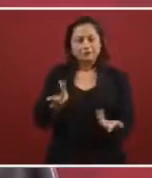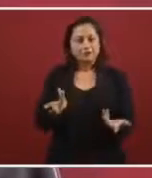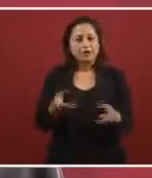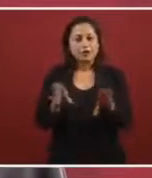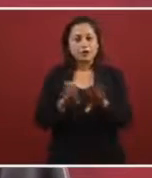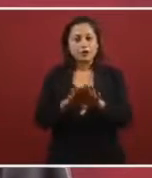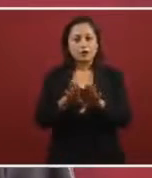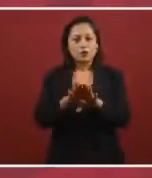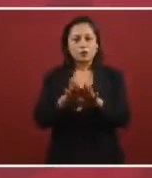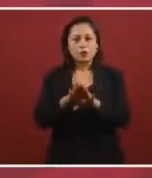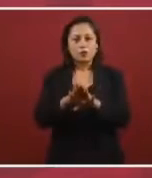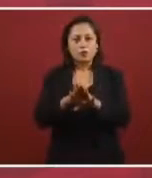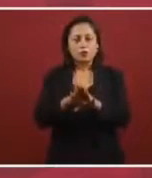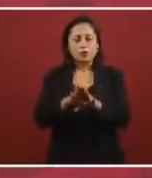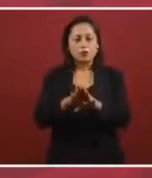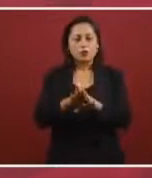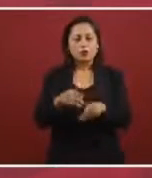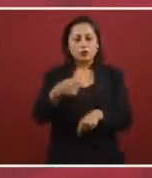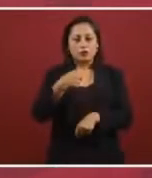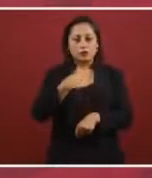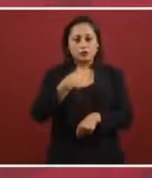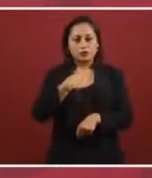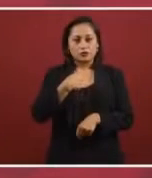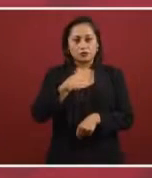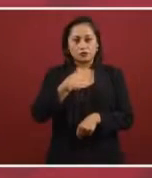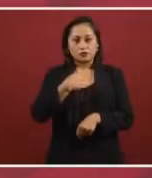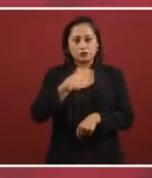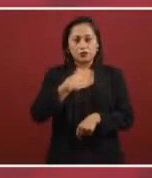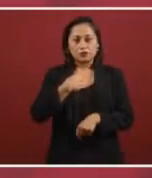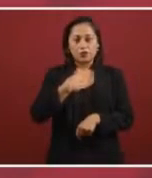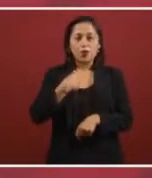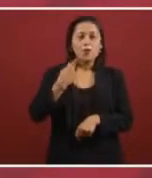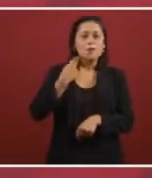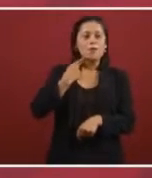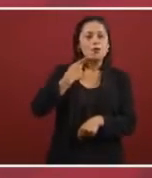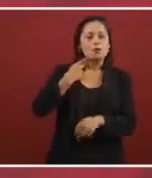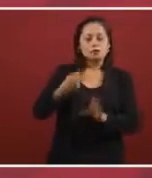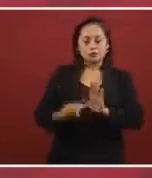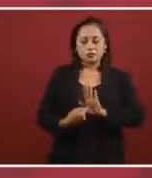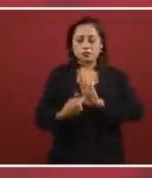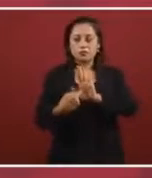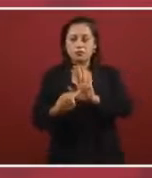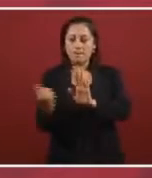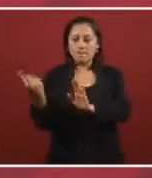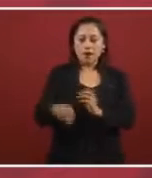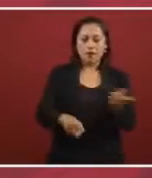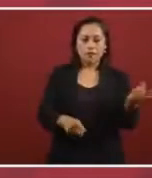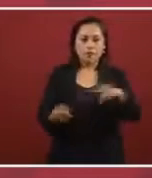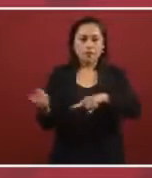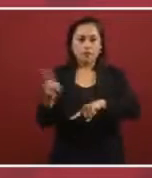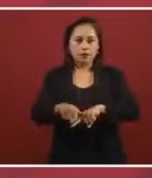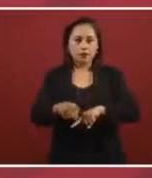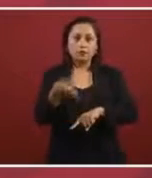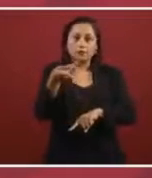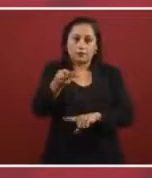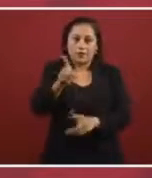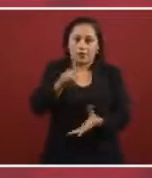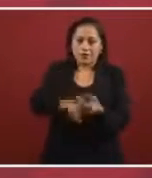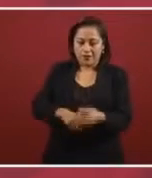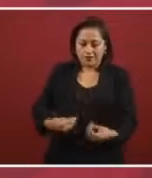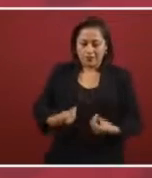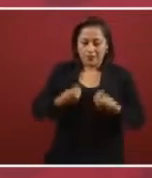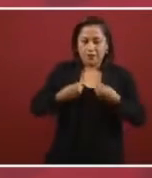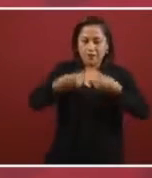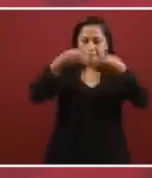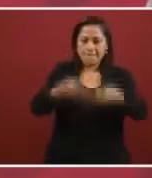have política a political authority si no hay autoridad moral. if you don't have moral authority. Entonces, So therefore, no